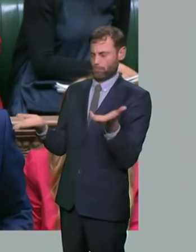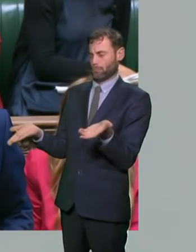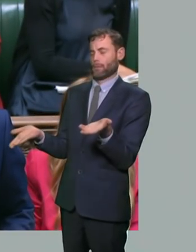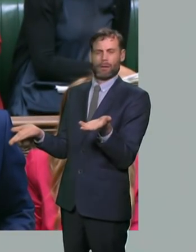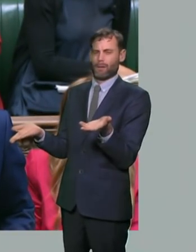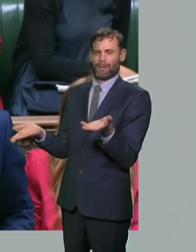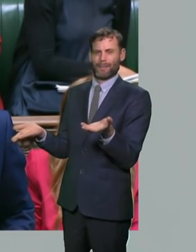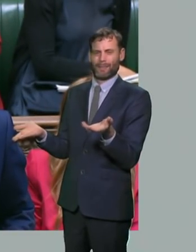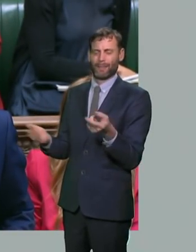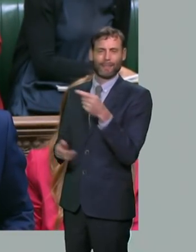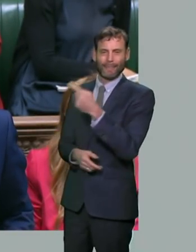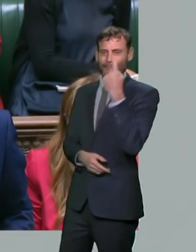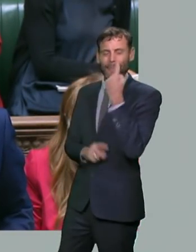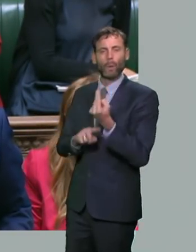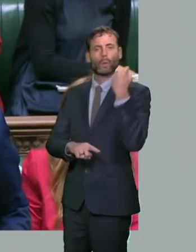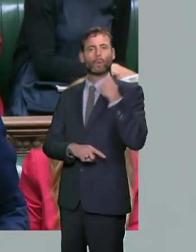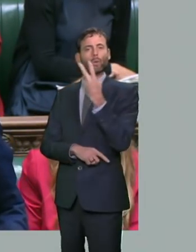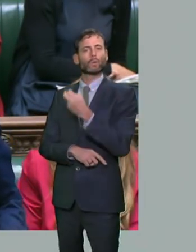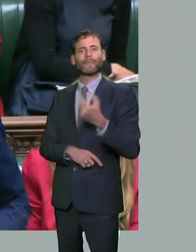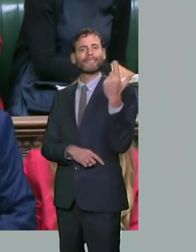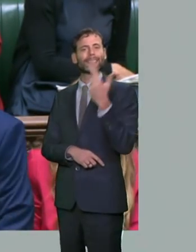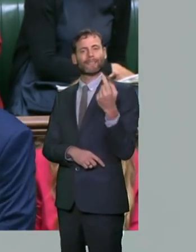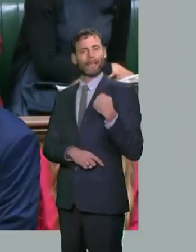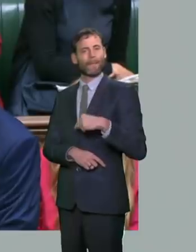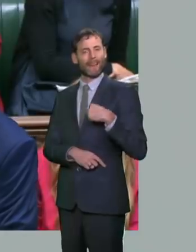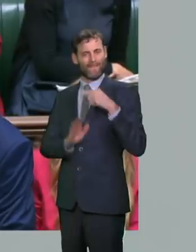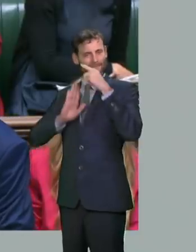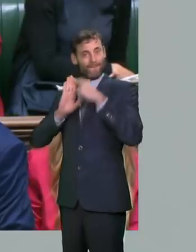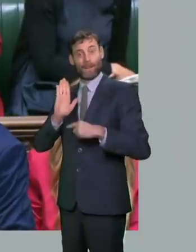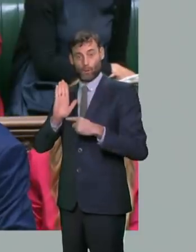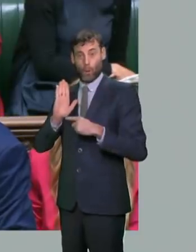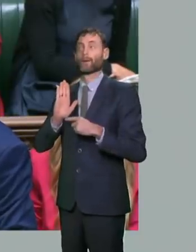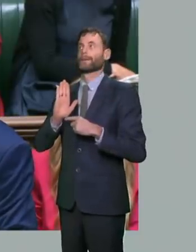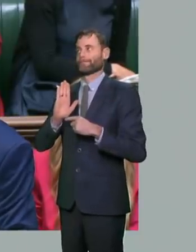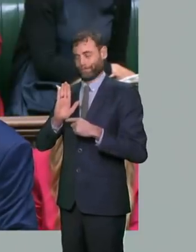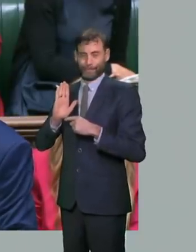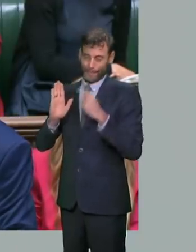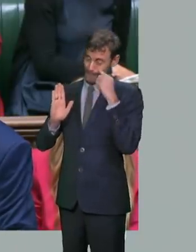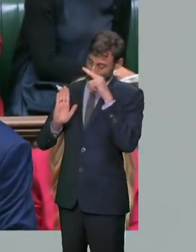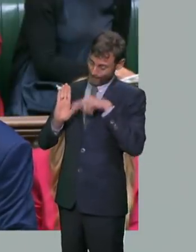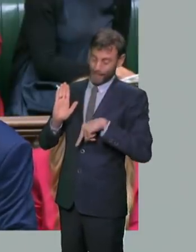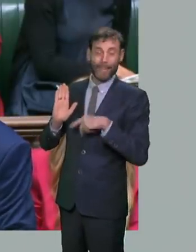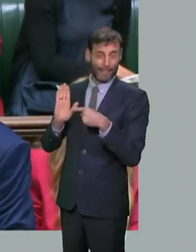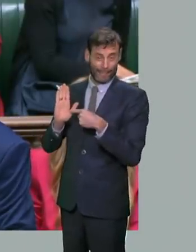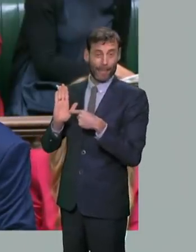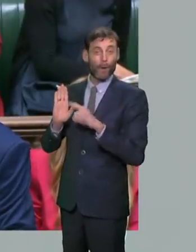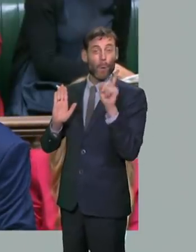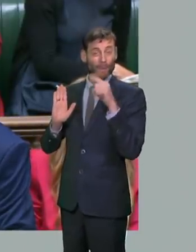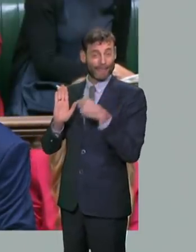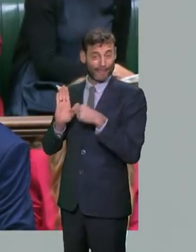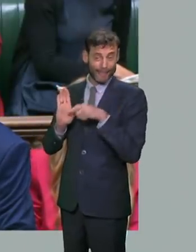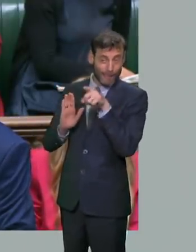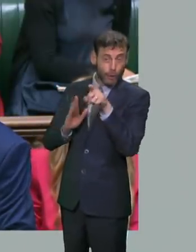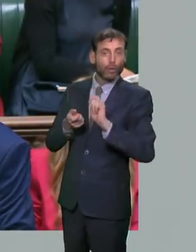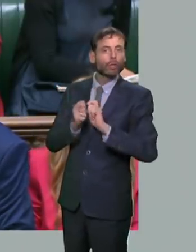It's just like their 2017 manifesto all over again. Only this time, something has